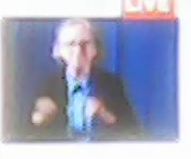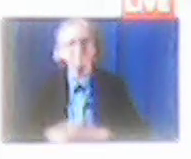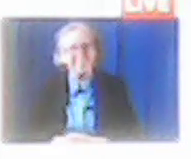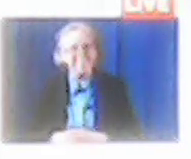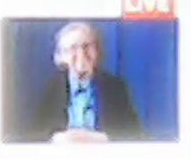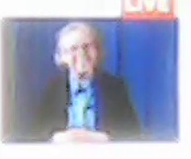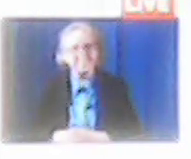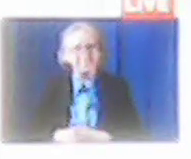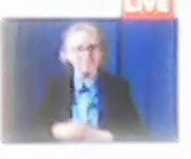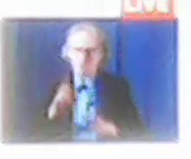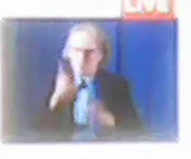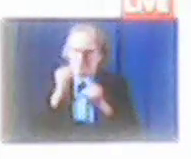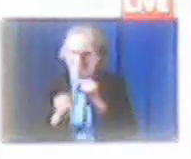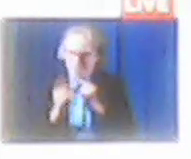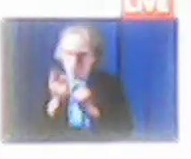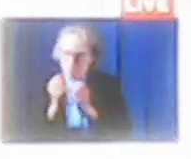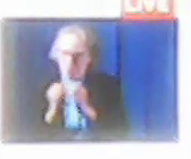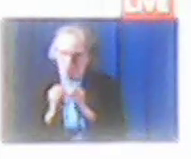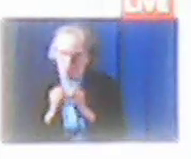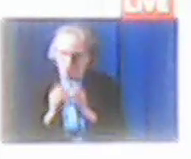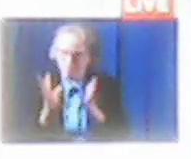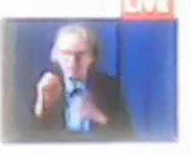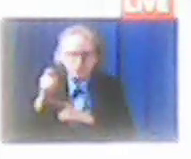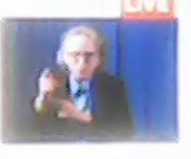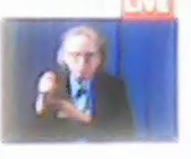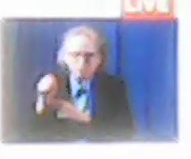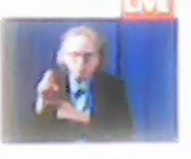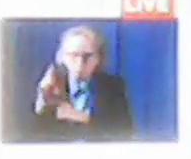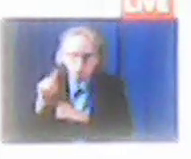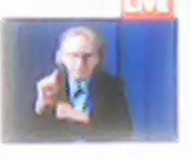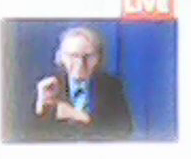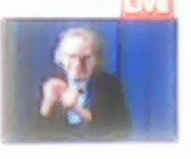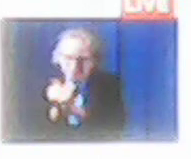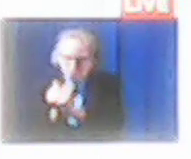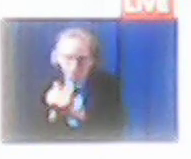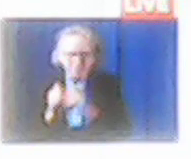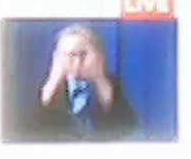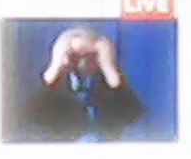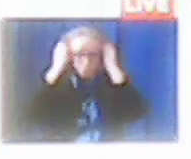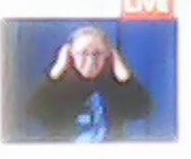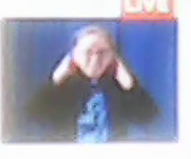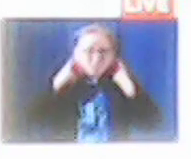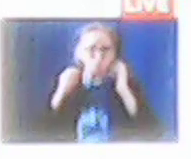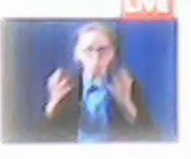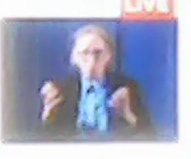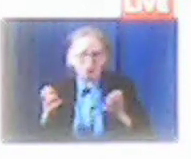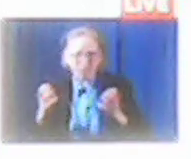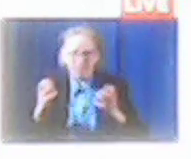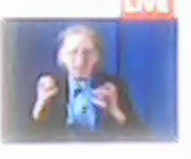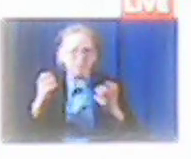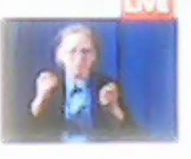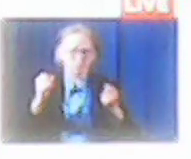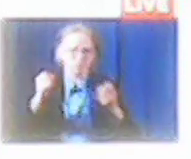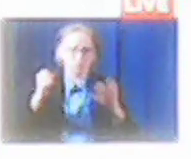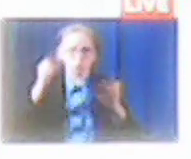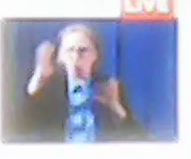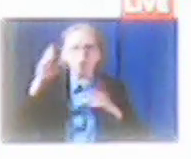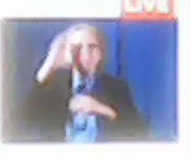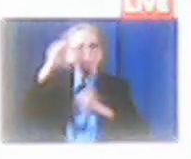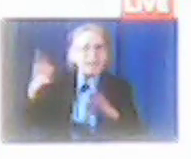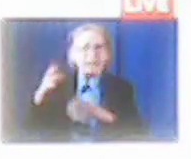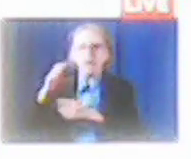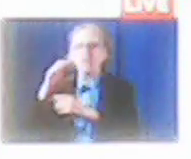Wexner Medical Center is also a place that you can contact for ways to help. The Hawksworth Blood Center at the University of Cincinnati is